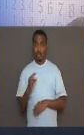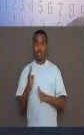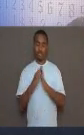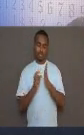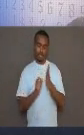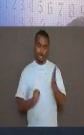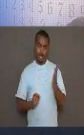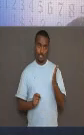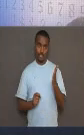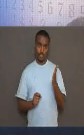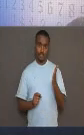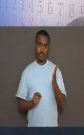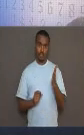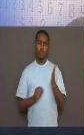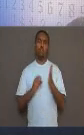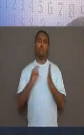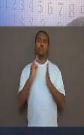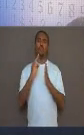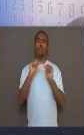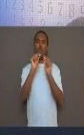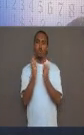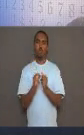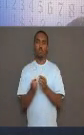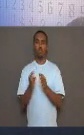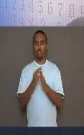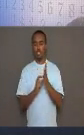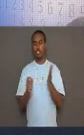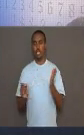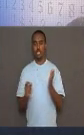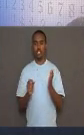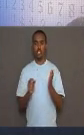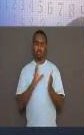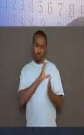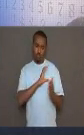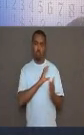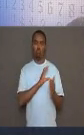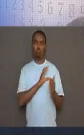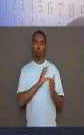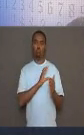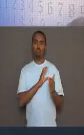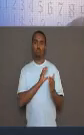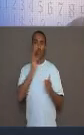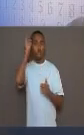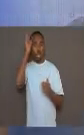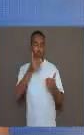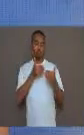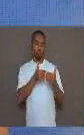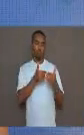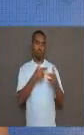literature are forms of expression that relate very closely to the culture of a